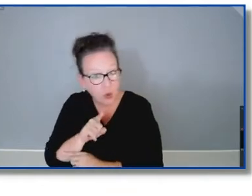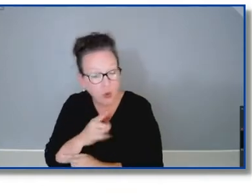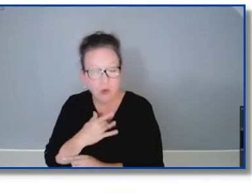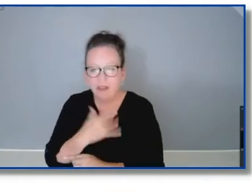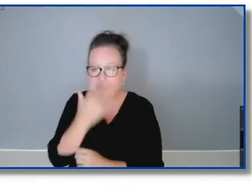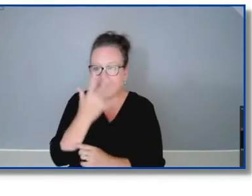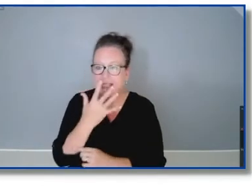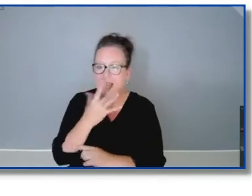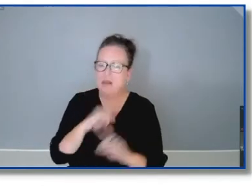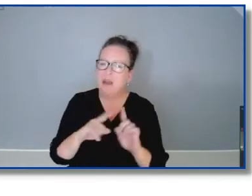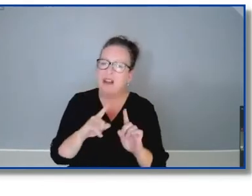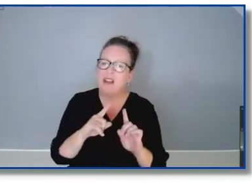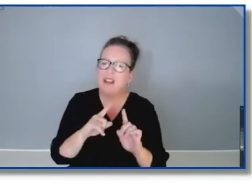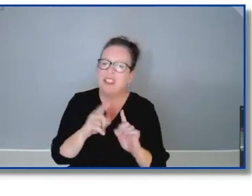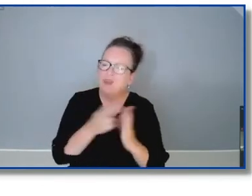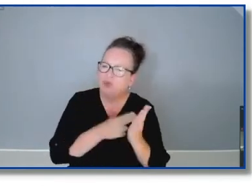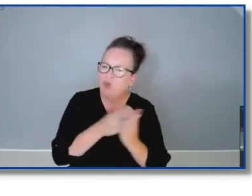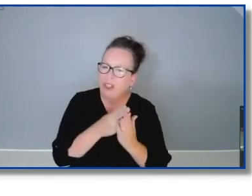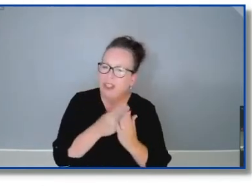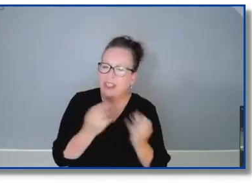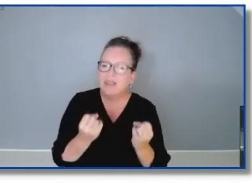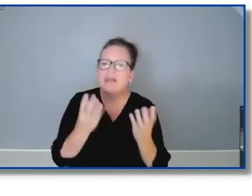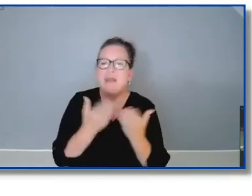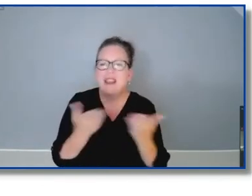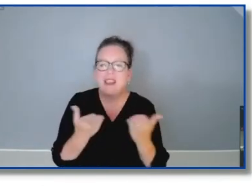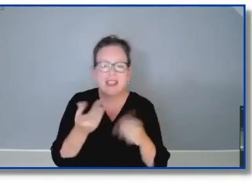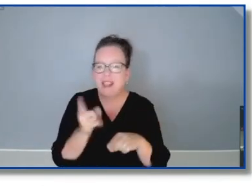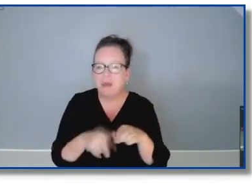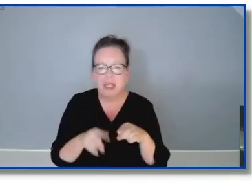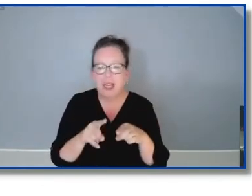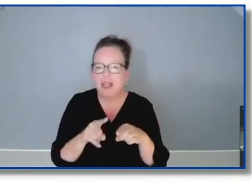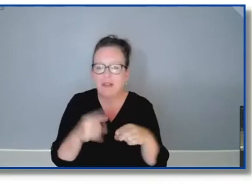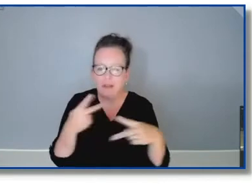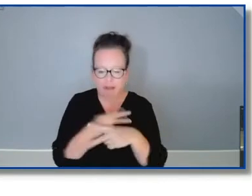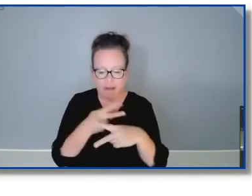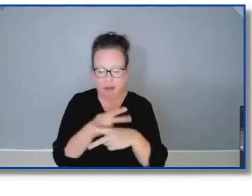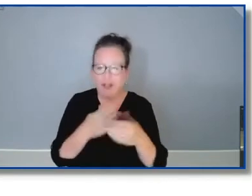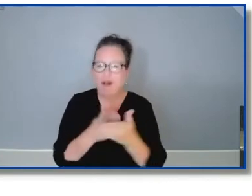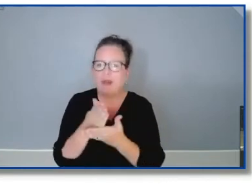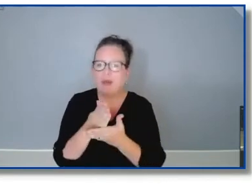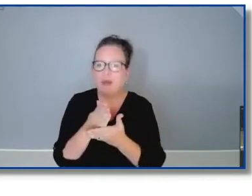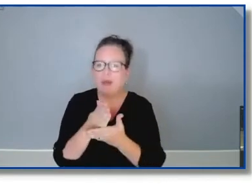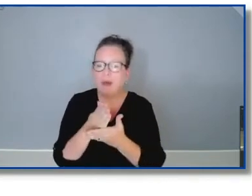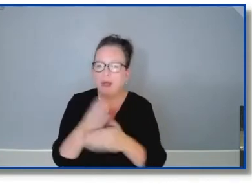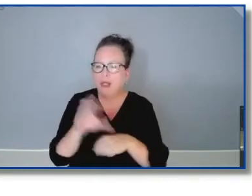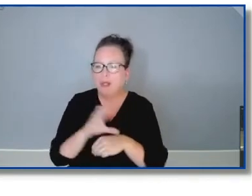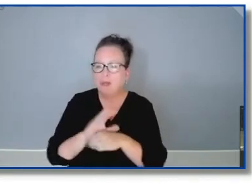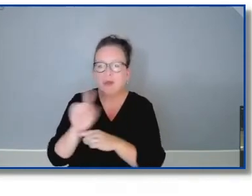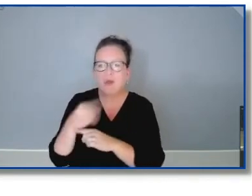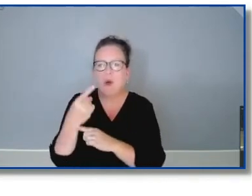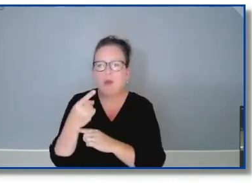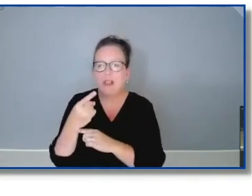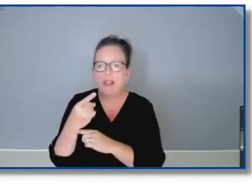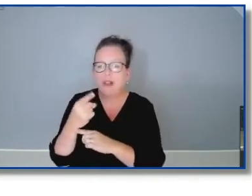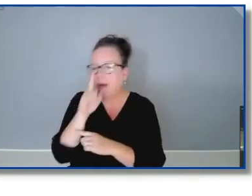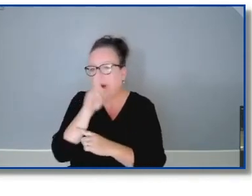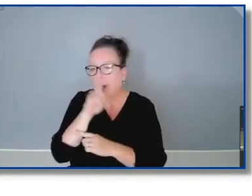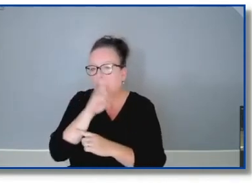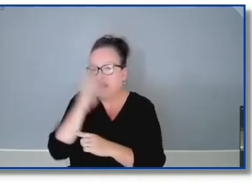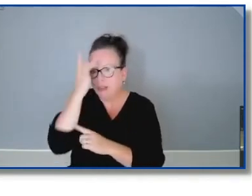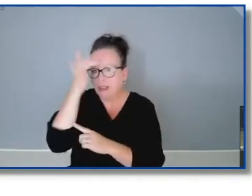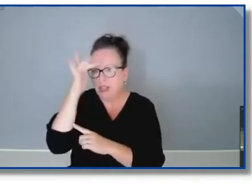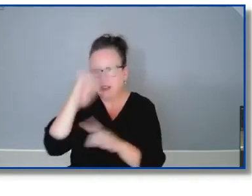reality, there are many things that obviously cannot be computed, even with artificial intelligence. And collective intelligence is one of